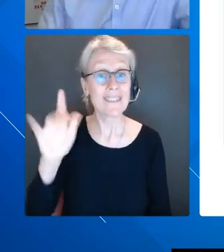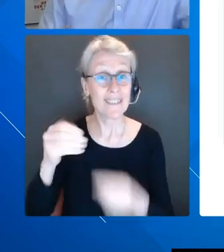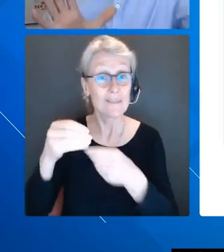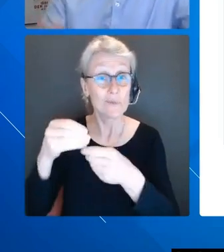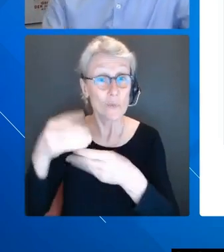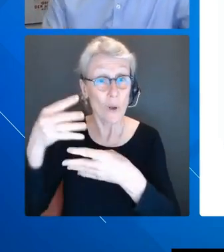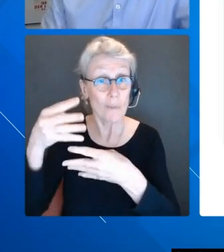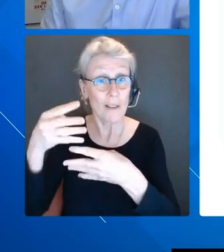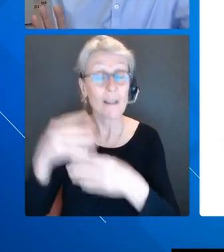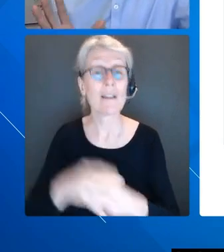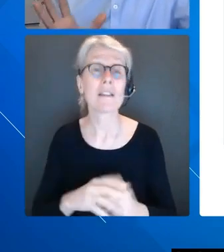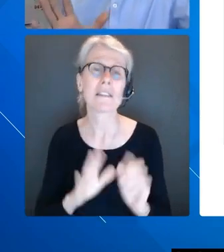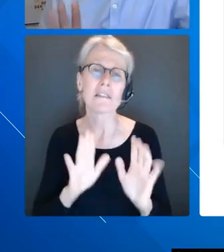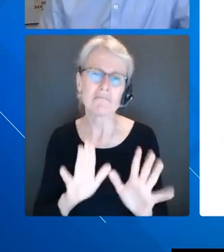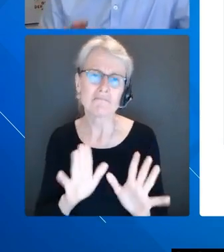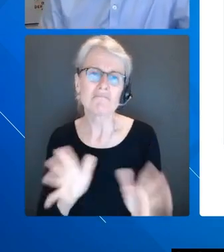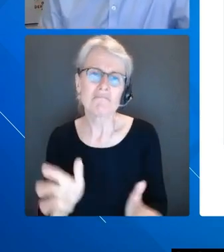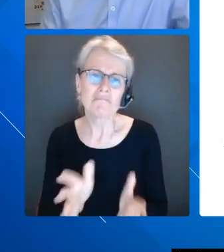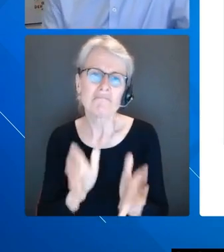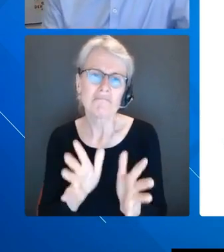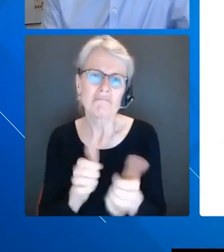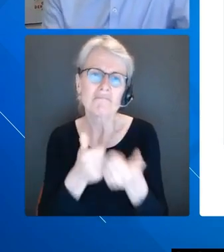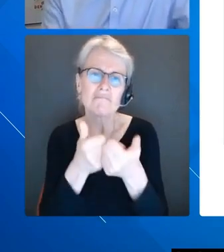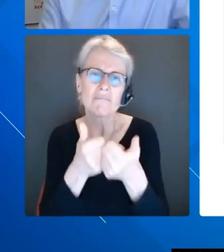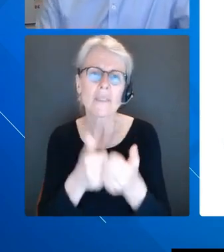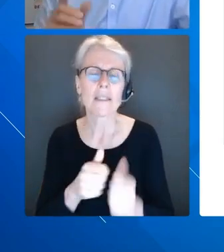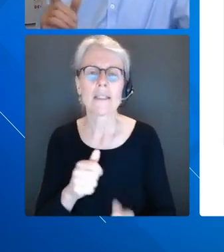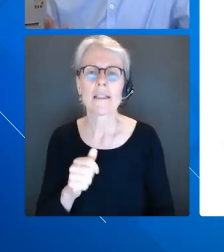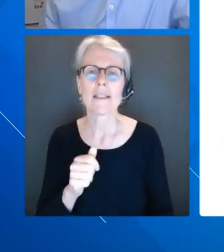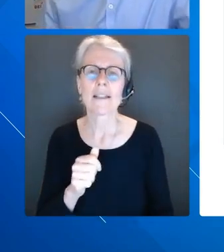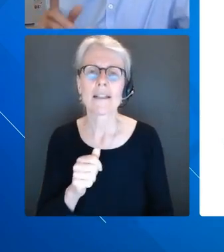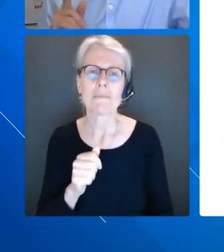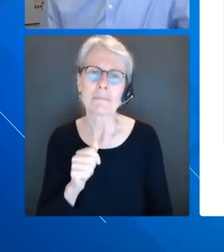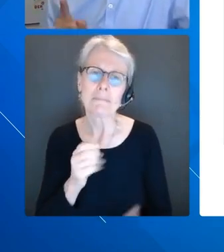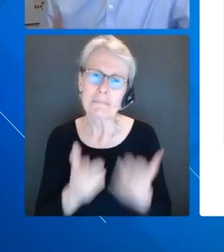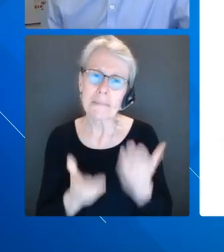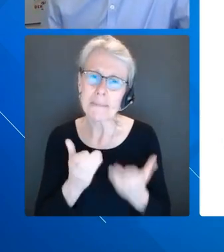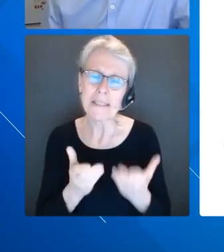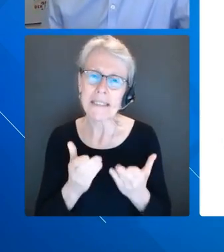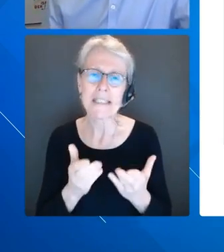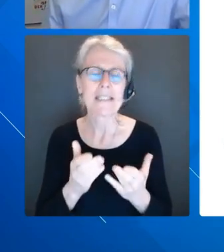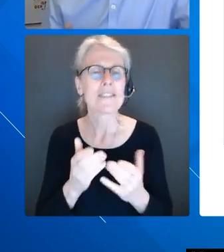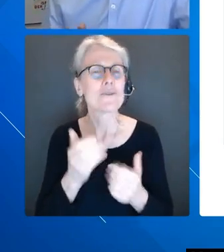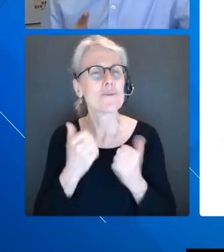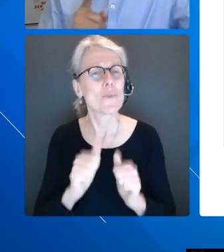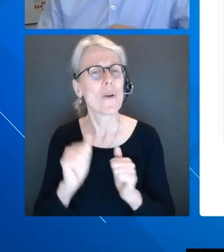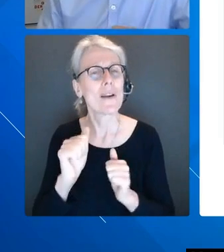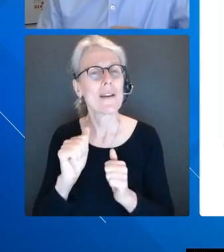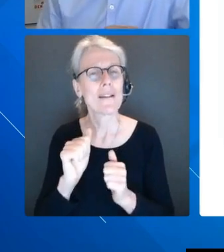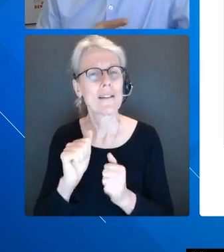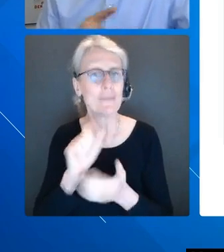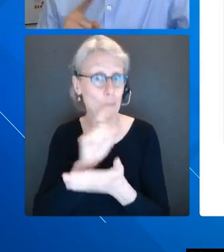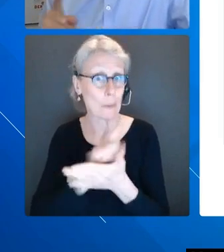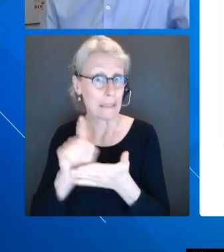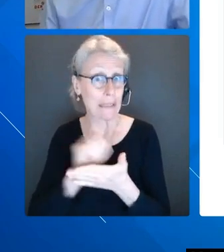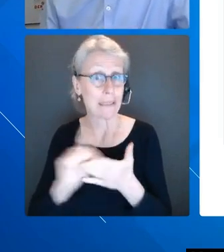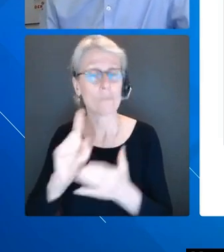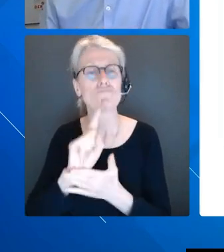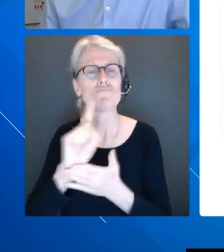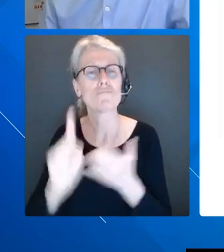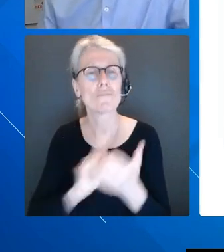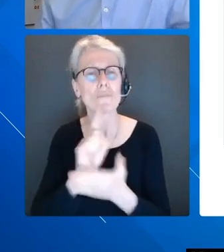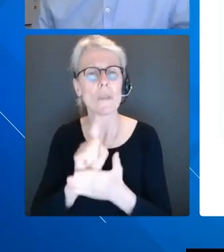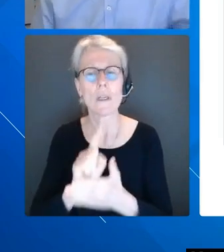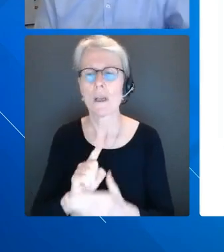I please everybody on here, I would love for you to do this. Spend 1 hour a week. I've heard of companies called No